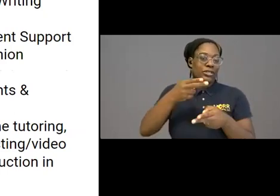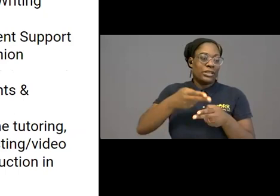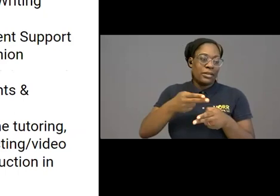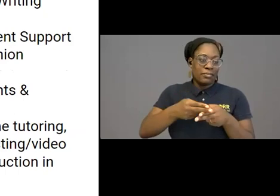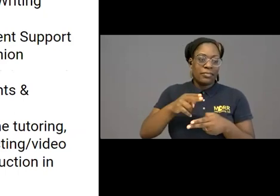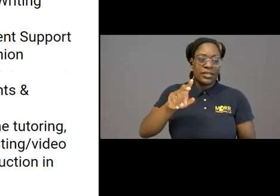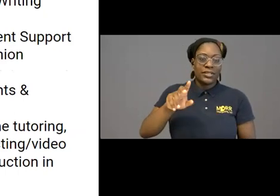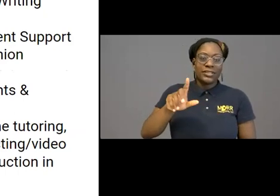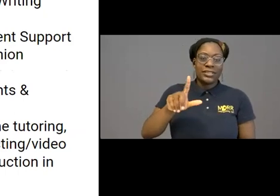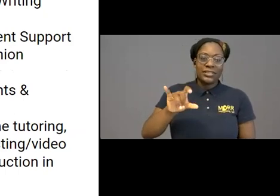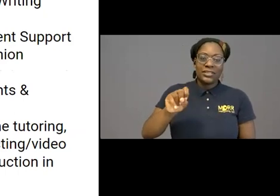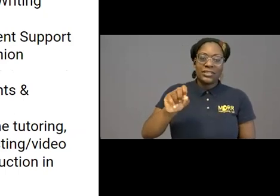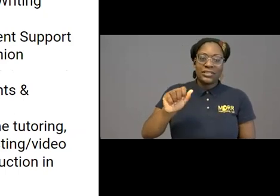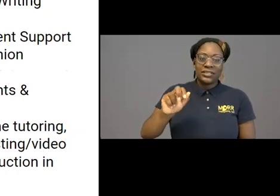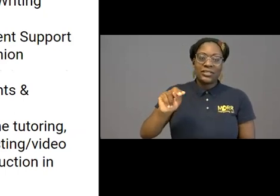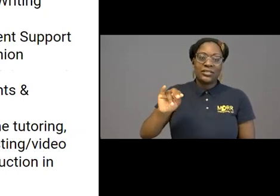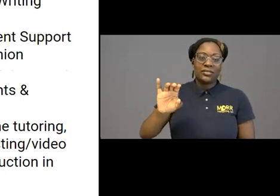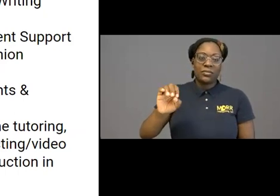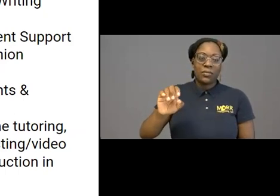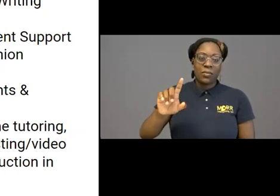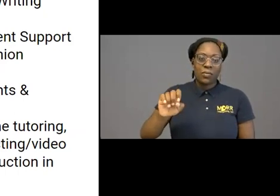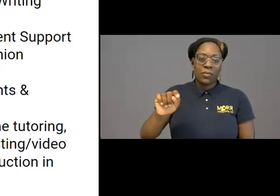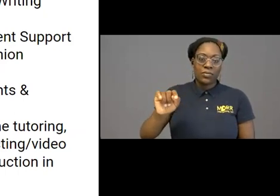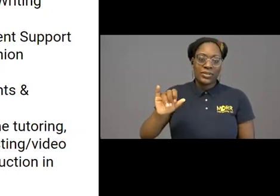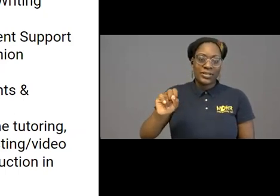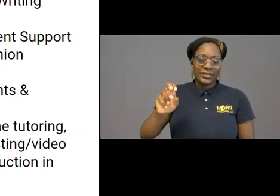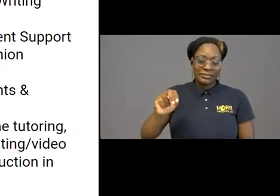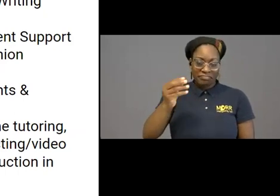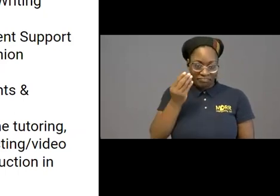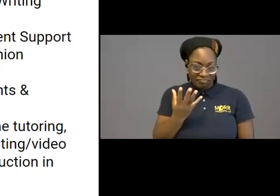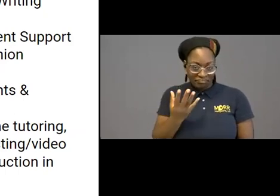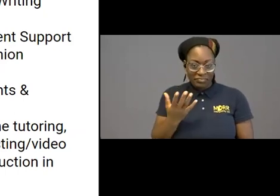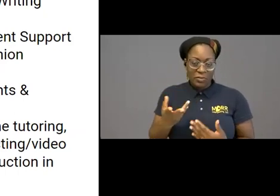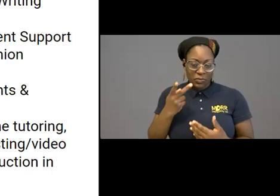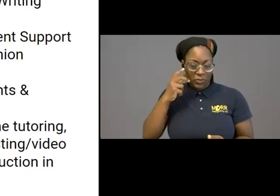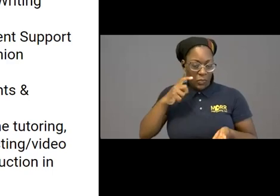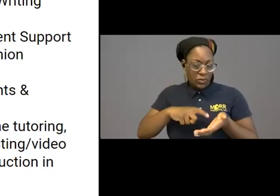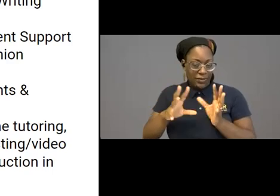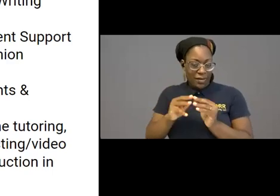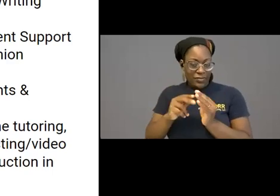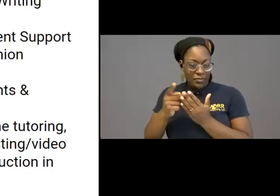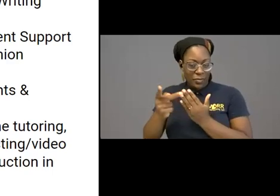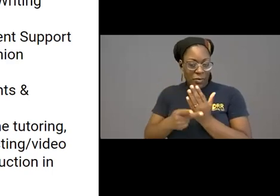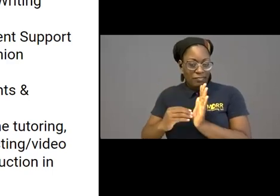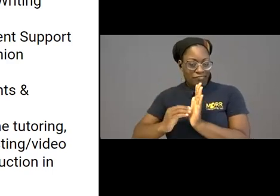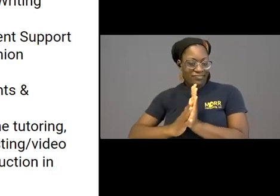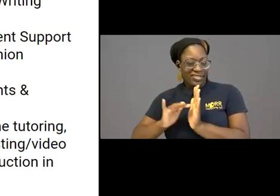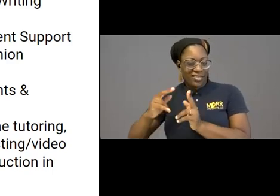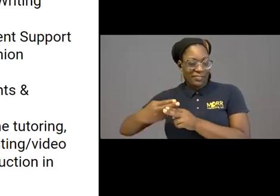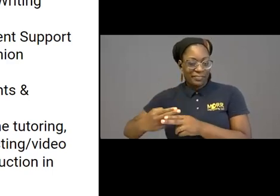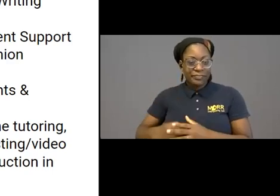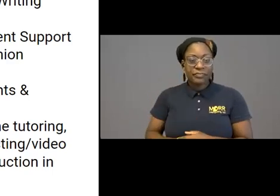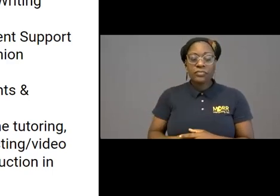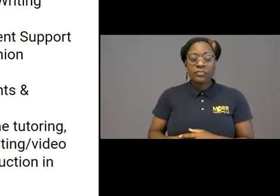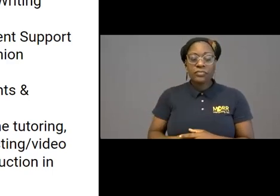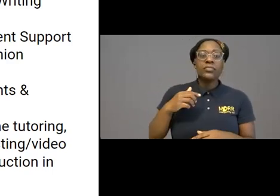in the conference program. I'm the founding treasurer. I've done about 5 to 6 years in writing centers. I've